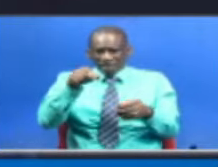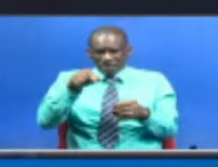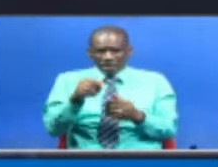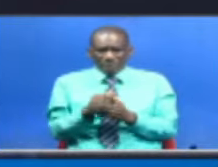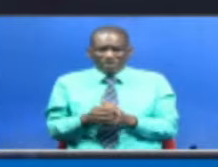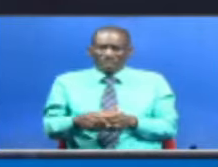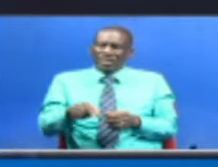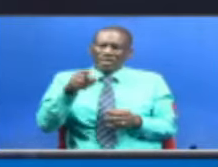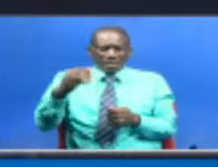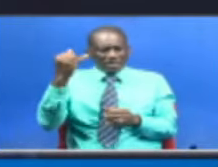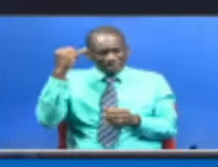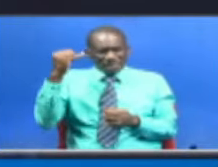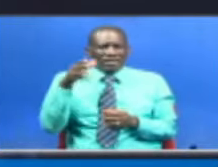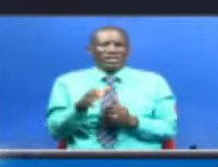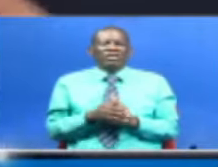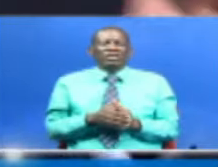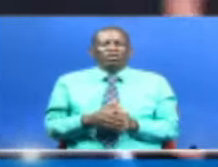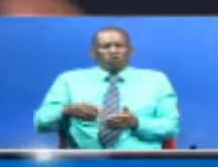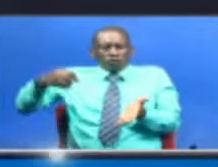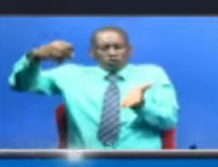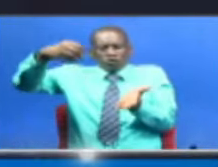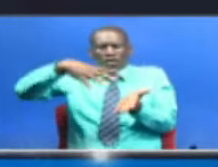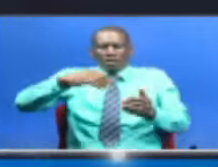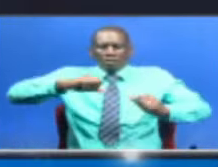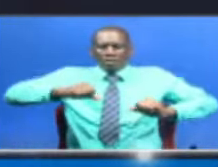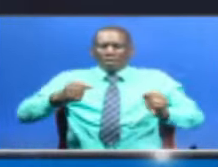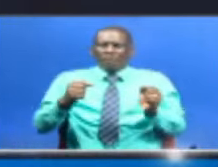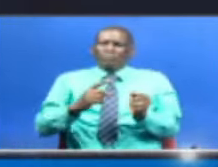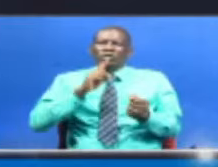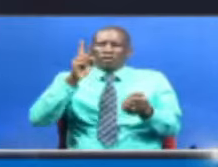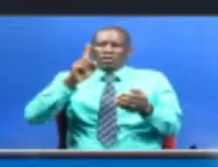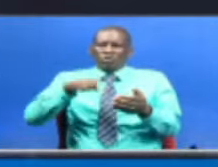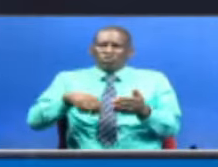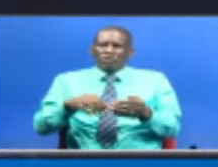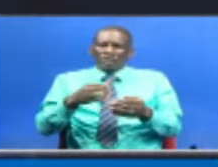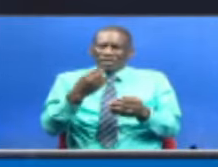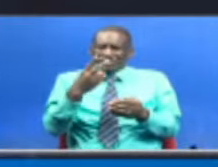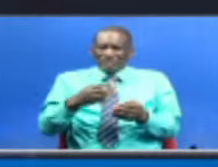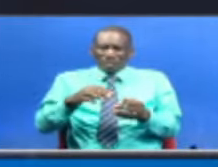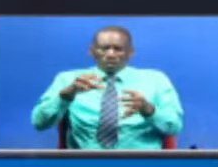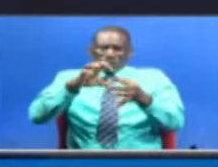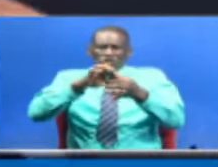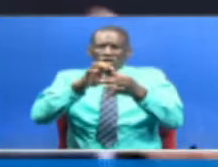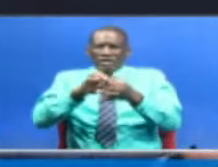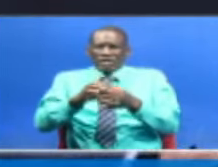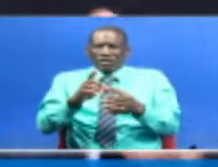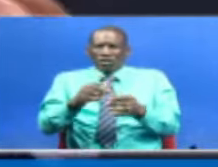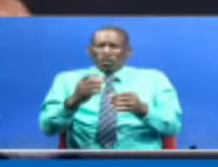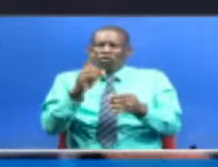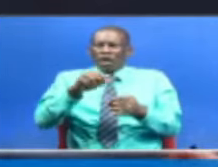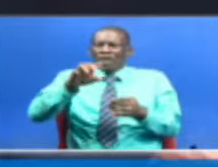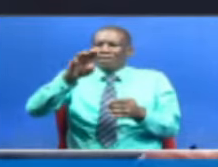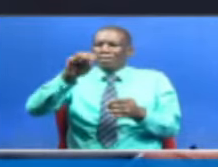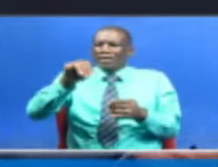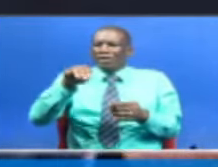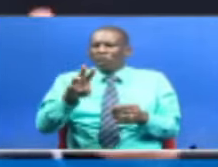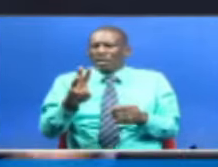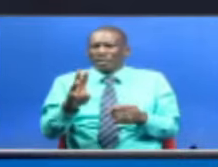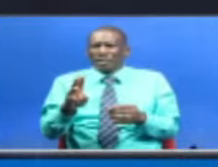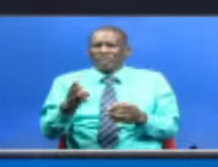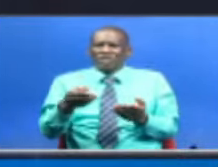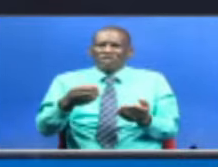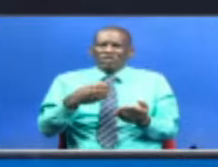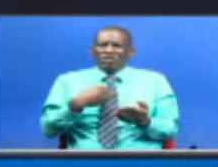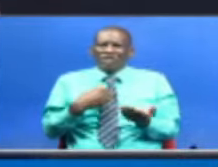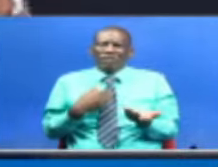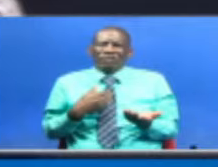in this initiative. And I'm glad to say that, look, I think installations which are over 1 megawatt, I believe that we are at the tail end